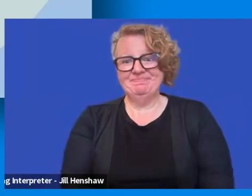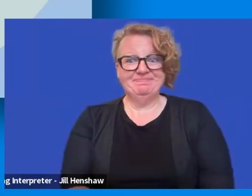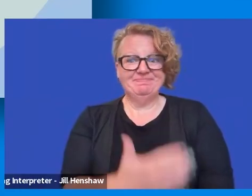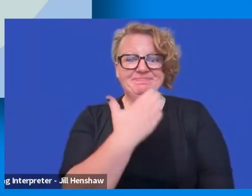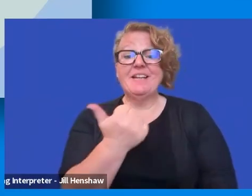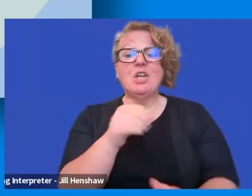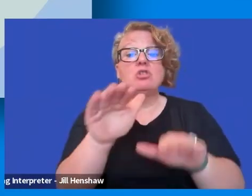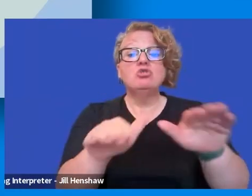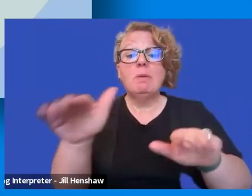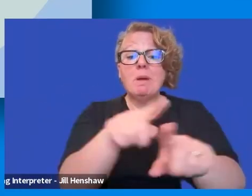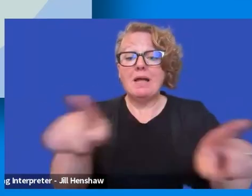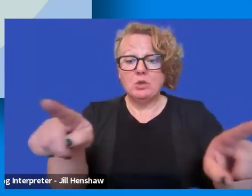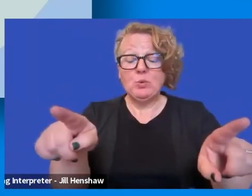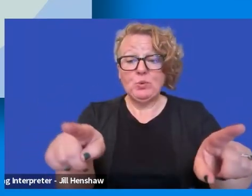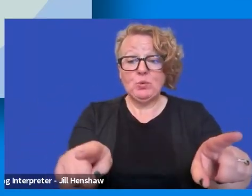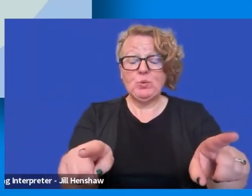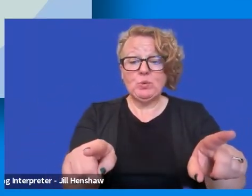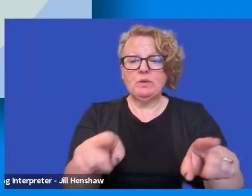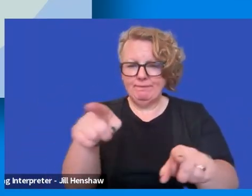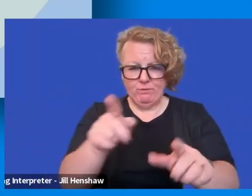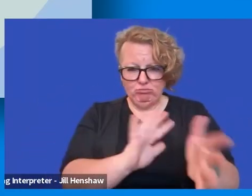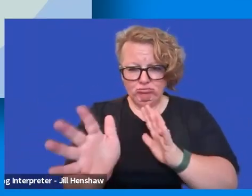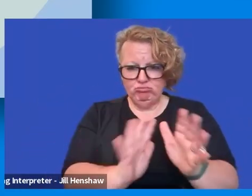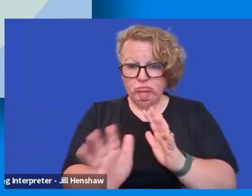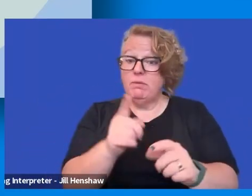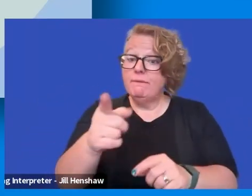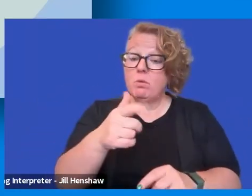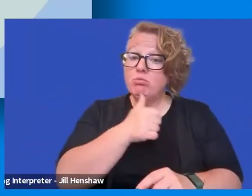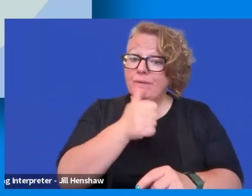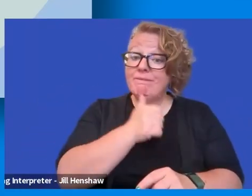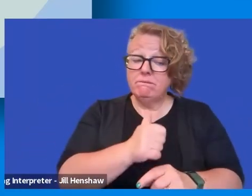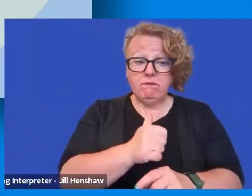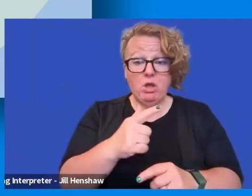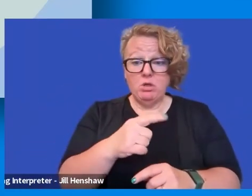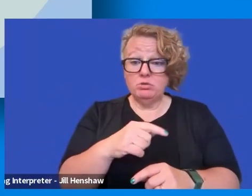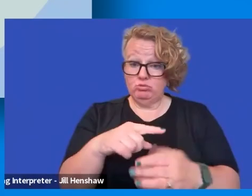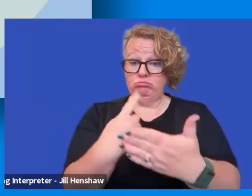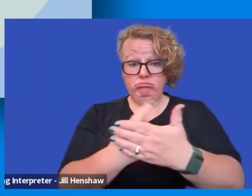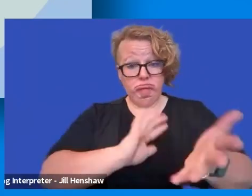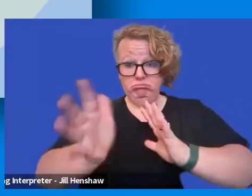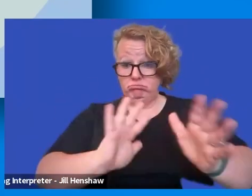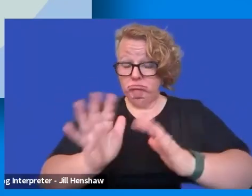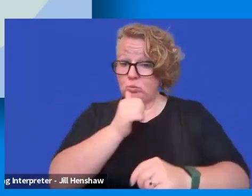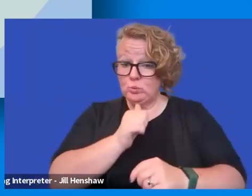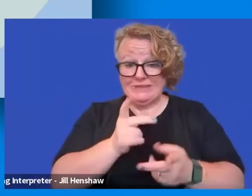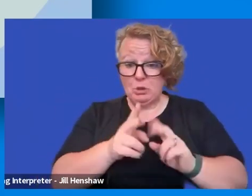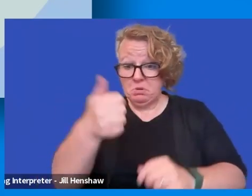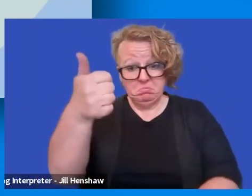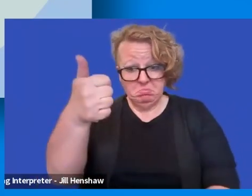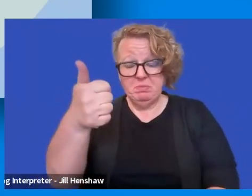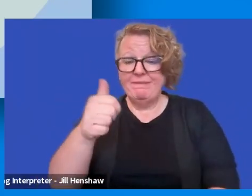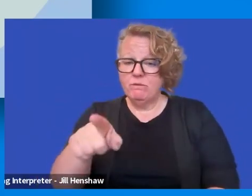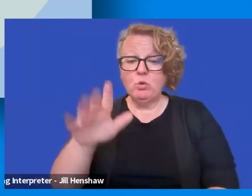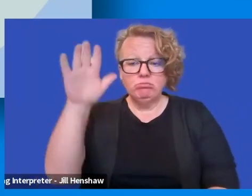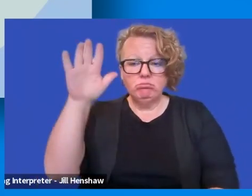And remind the anybody on Q&A. the call who is a BSL user, if you want to ask a question but to do it via the interpreter, if you just put your digital hand